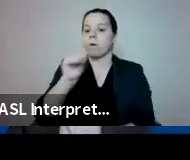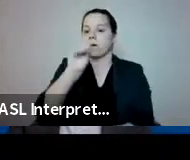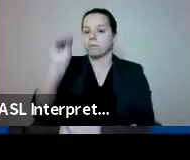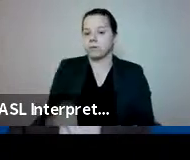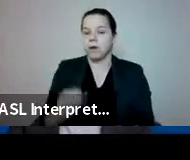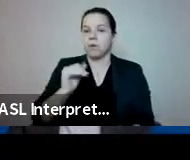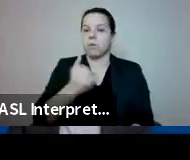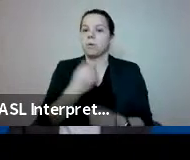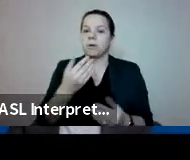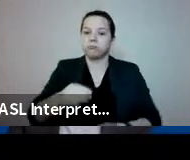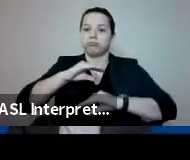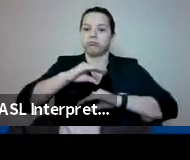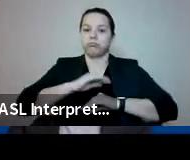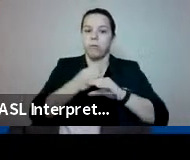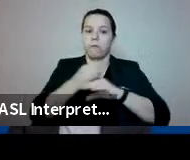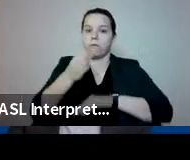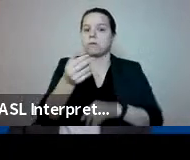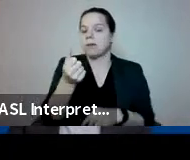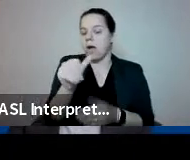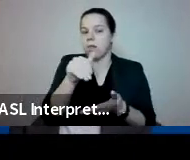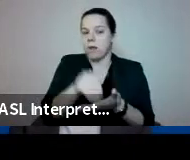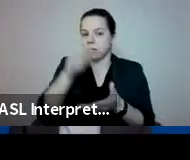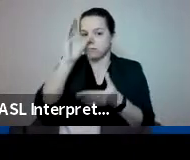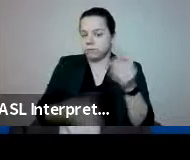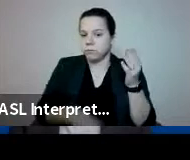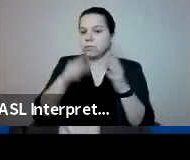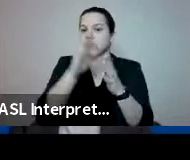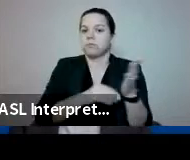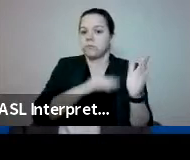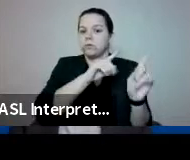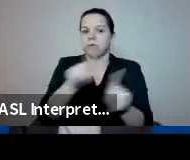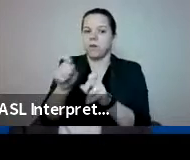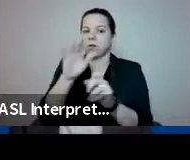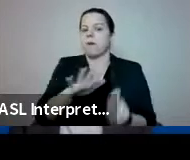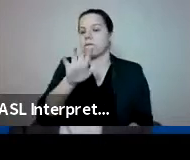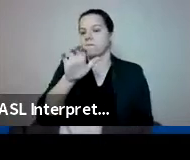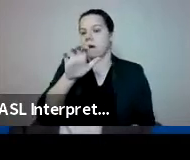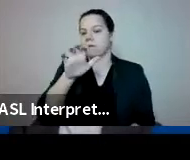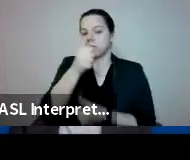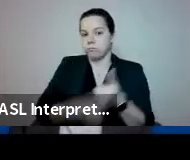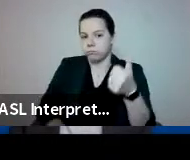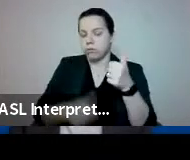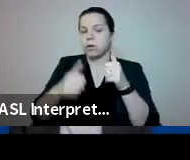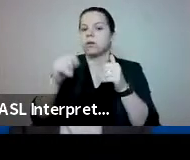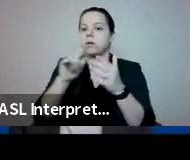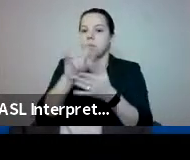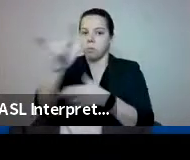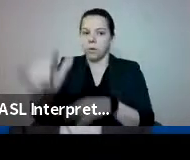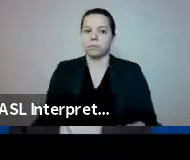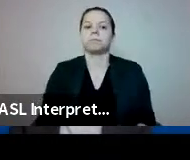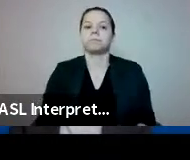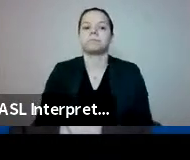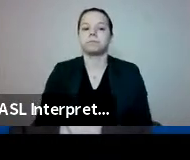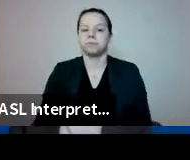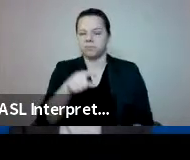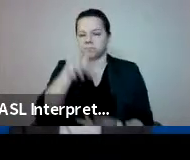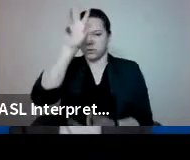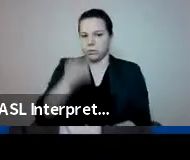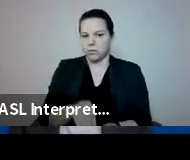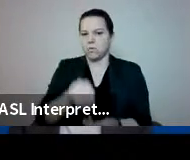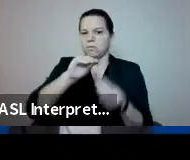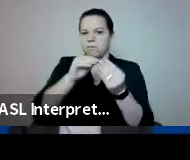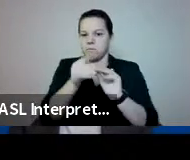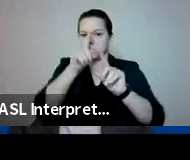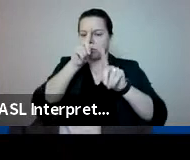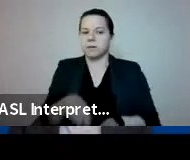just over 10,000 completed surveys with at least 500 per airport. This table shows the total number of survey responses within each of